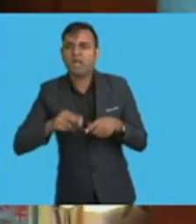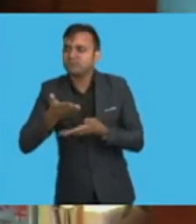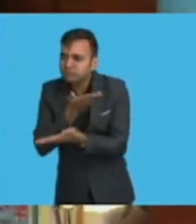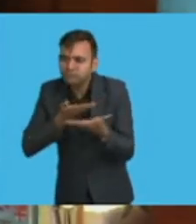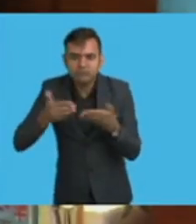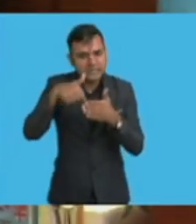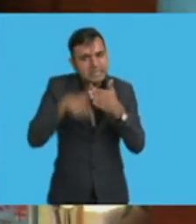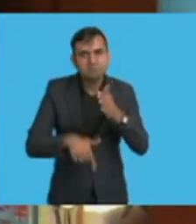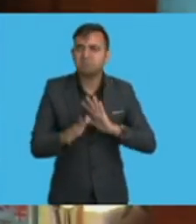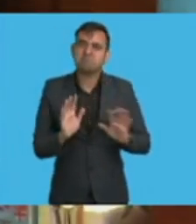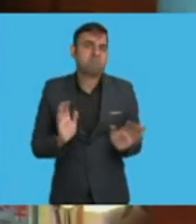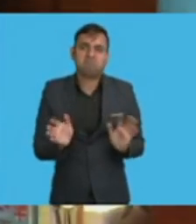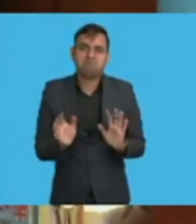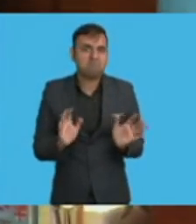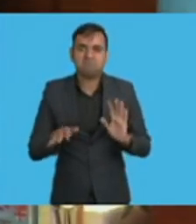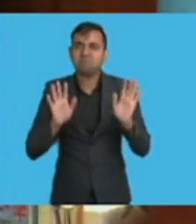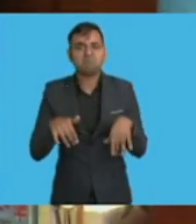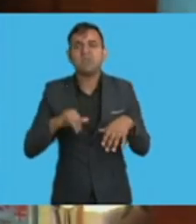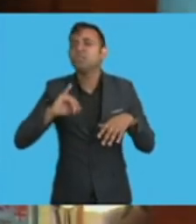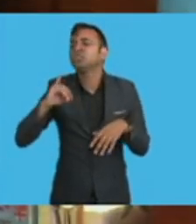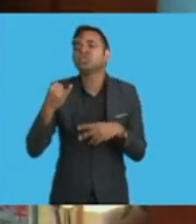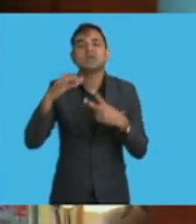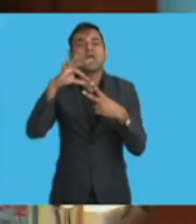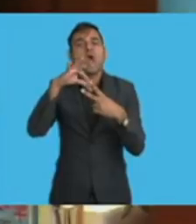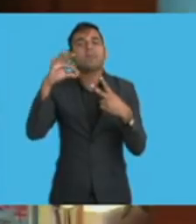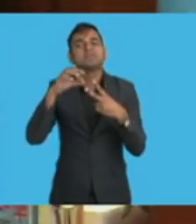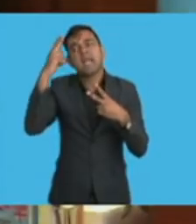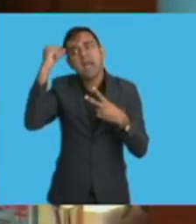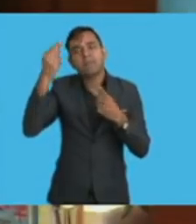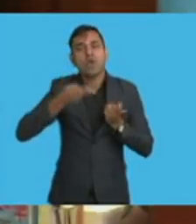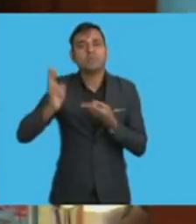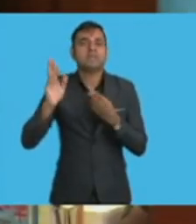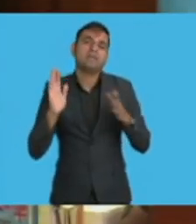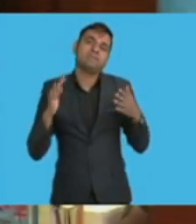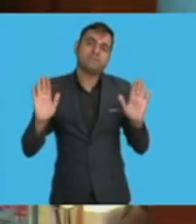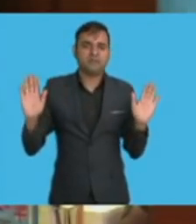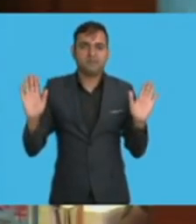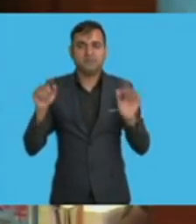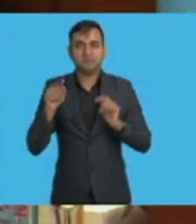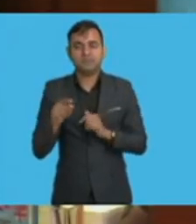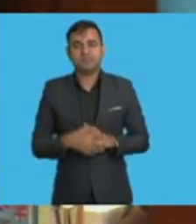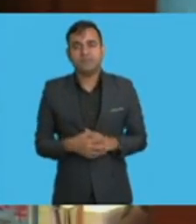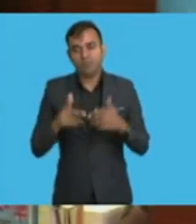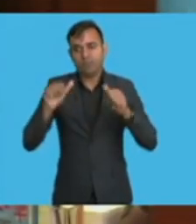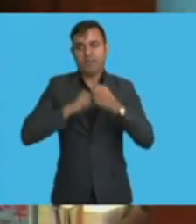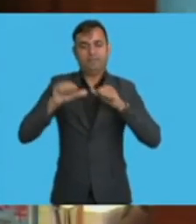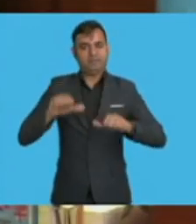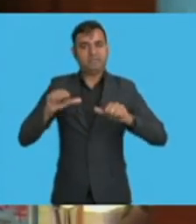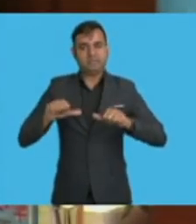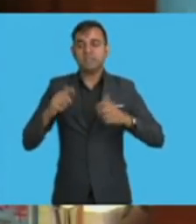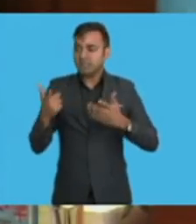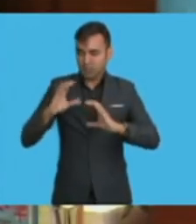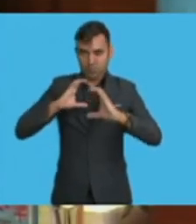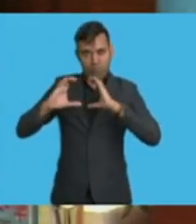business, but rather a nomination business. Furthermore, in many instances, communications to the members of the Business Committee have been made